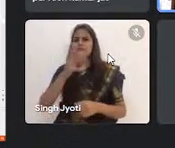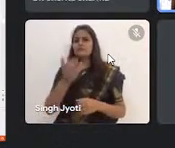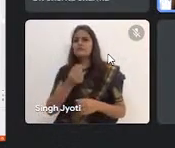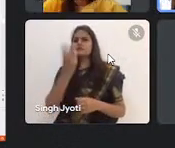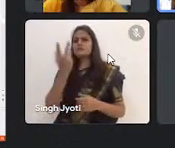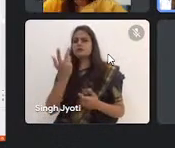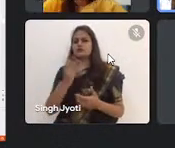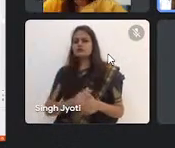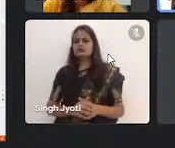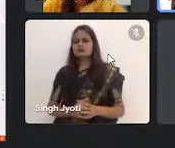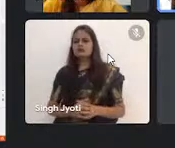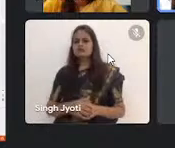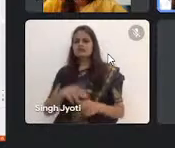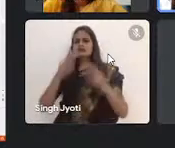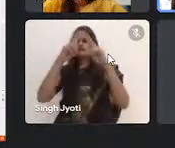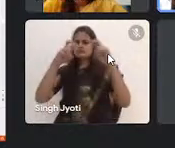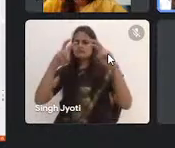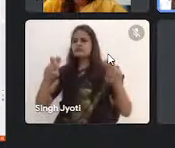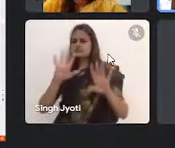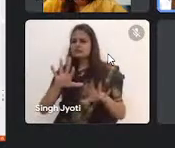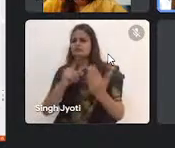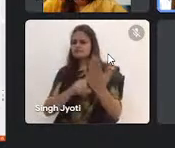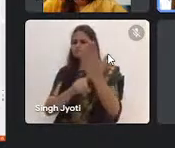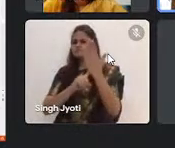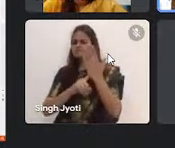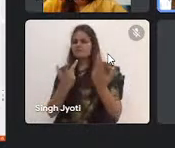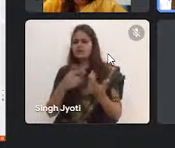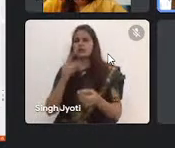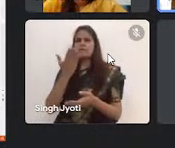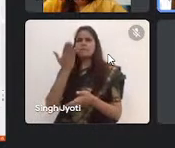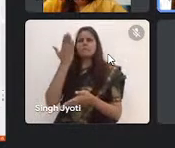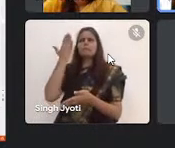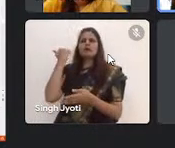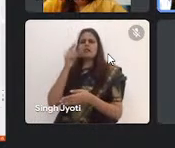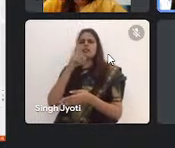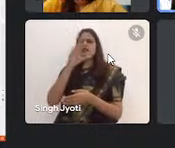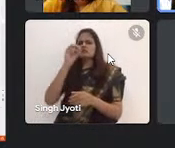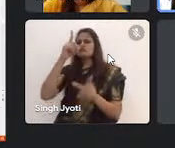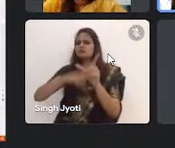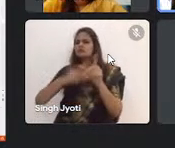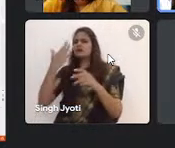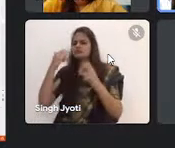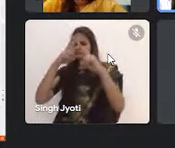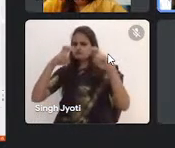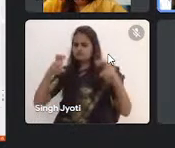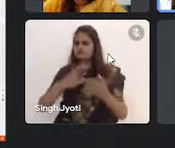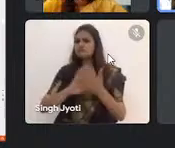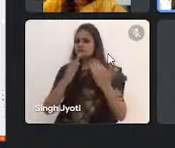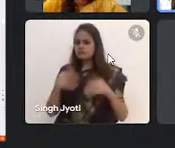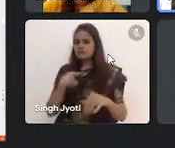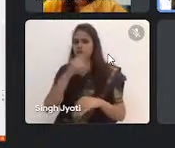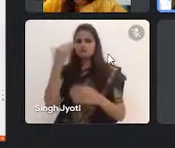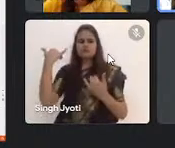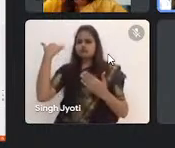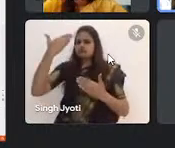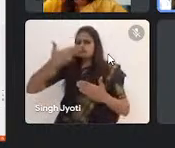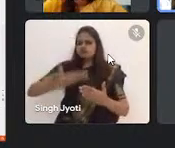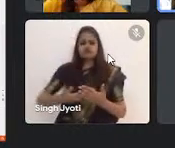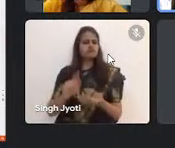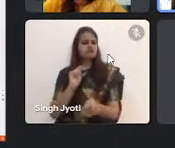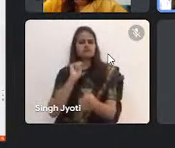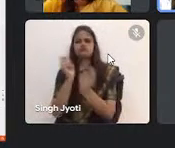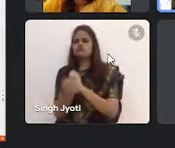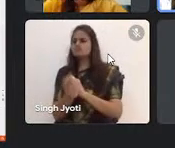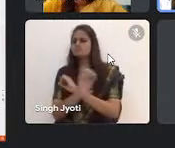now about 10 years old, but there's no suggestion there's been an enormous change. So in terms of verbal